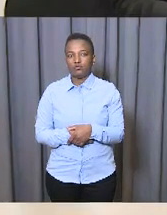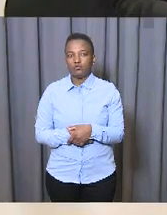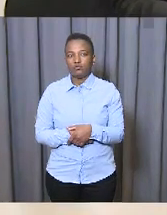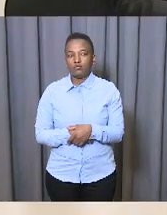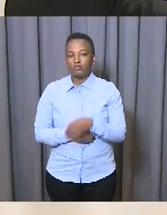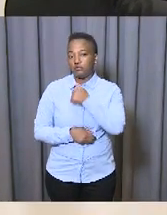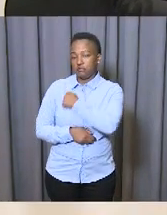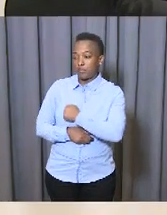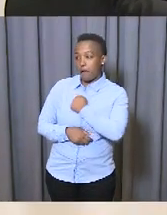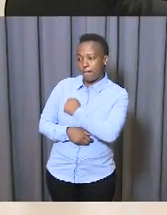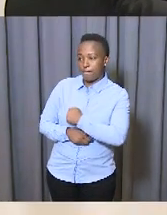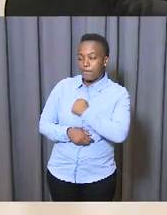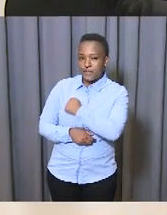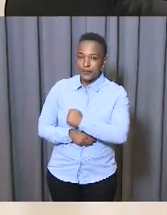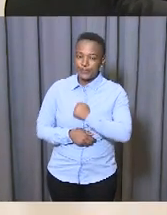My apology.